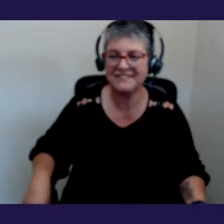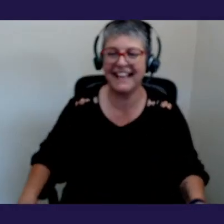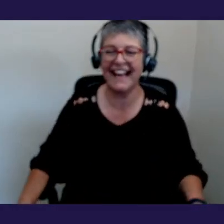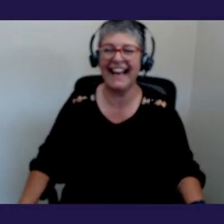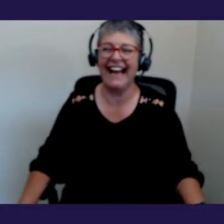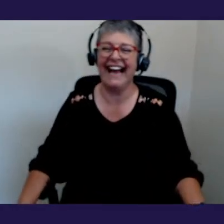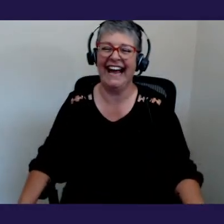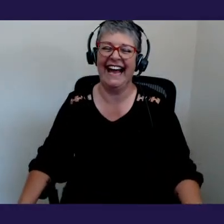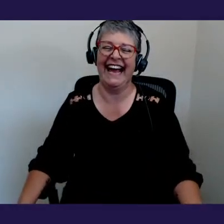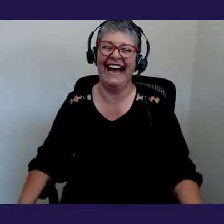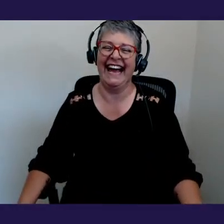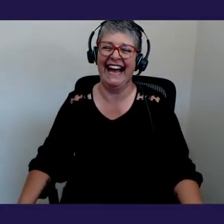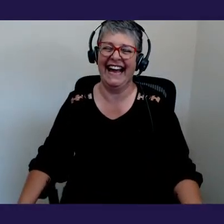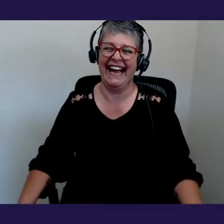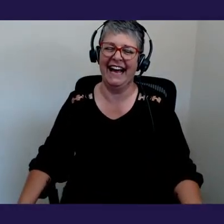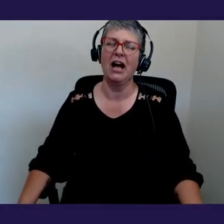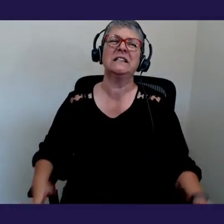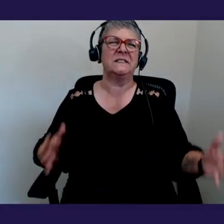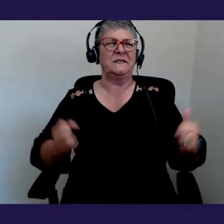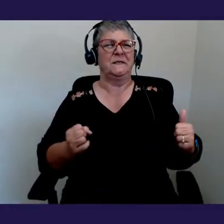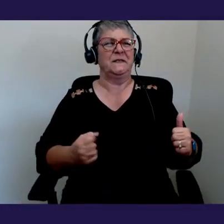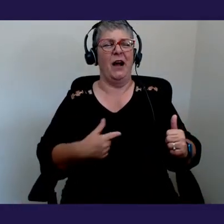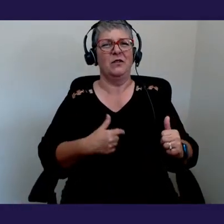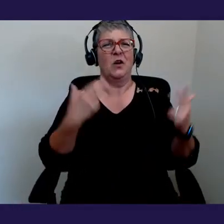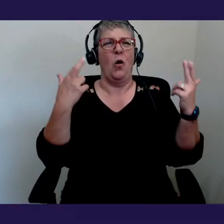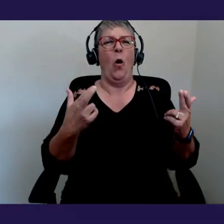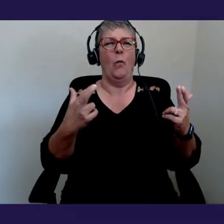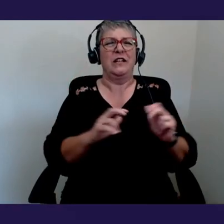reference? Man, I was hoping to dodge this one.